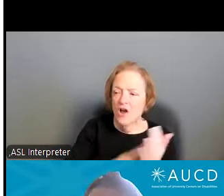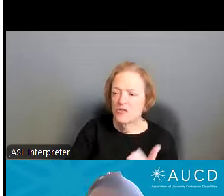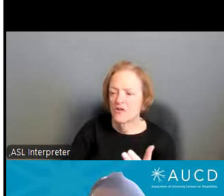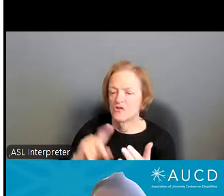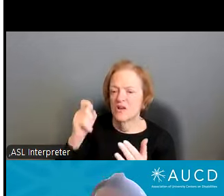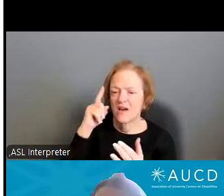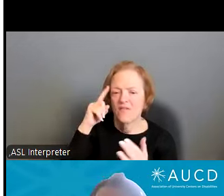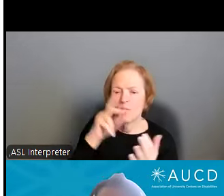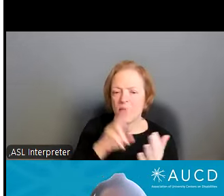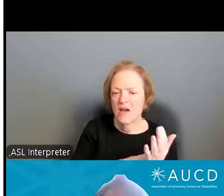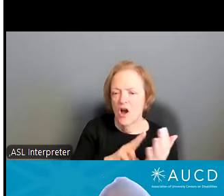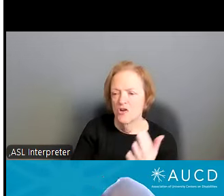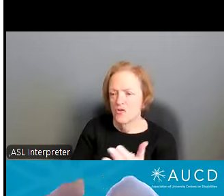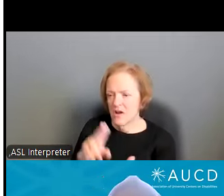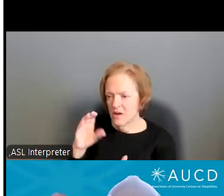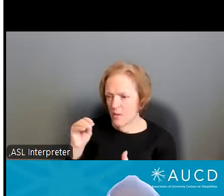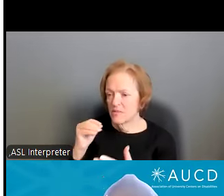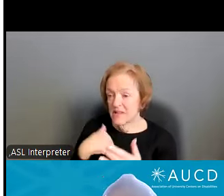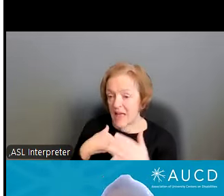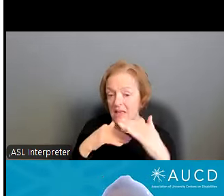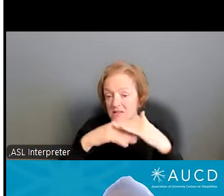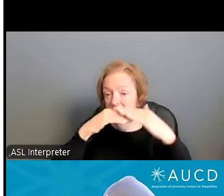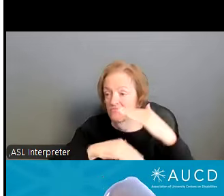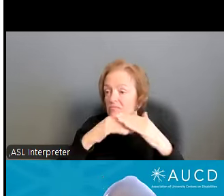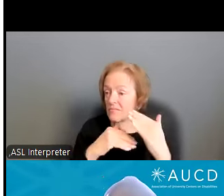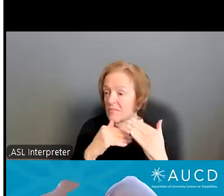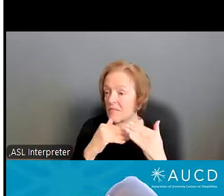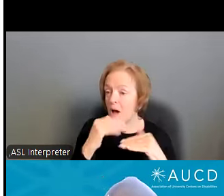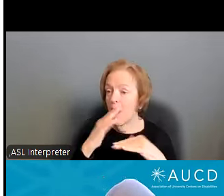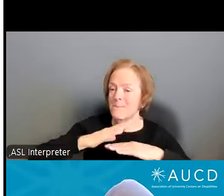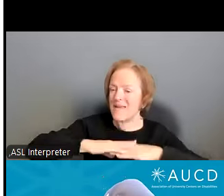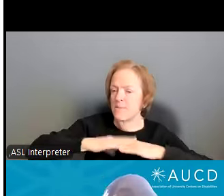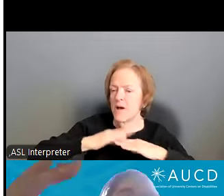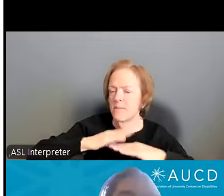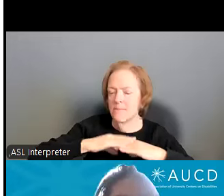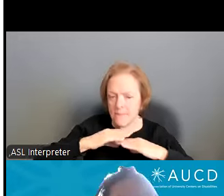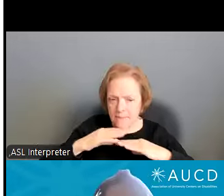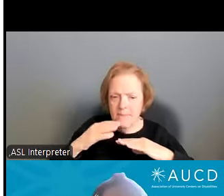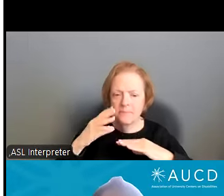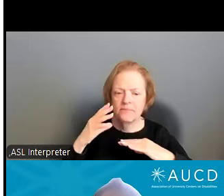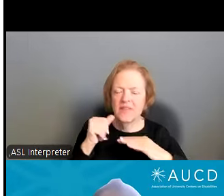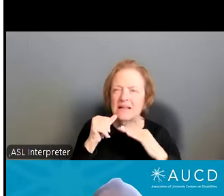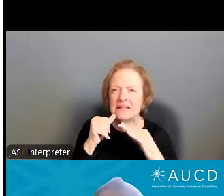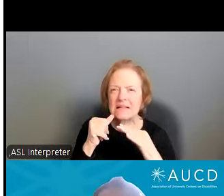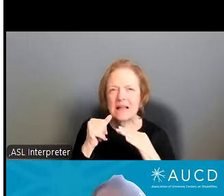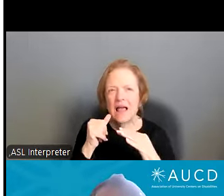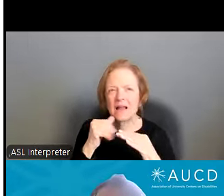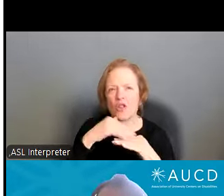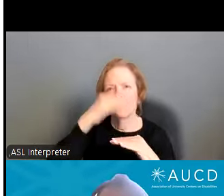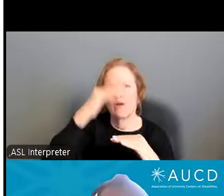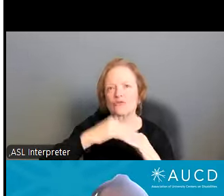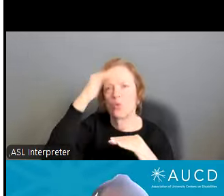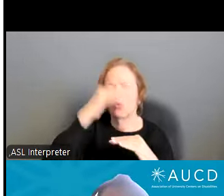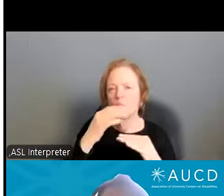had a certain threshold of, not exactly a certain threshold, but they were working towards a certain threshold of